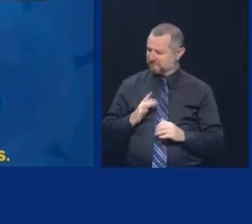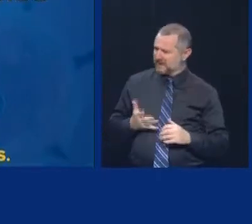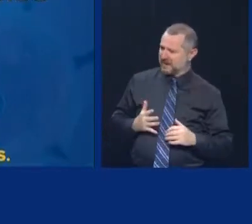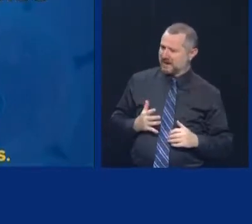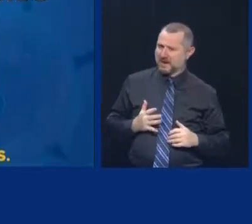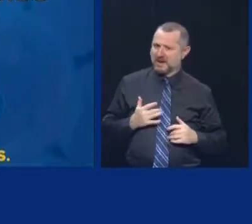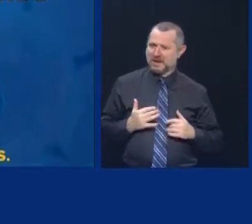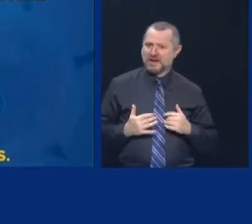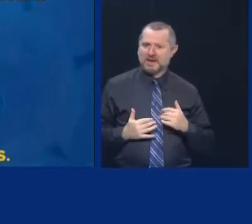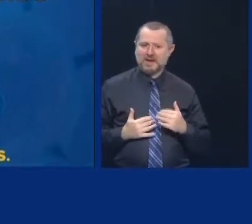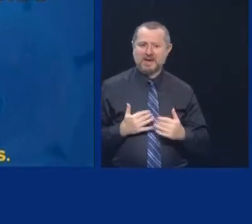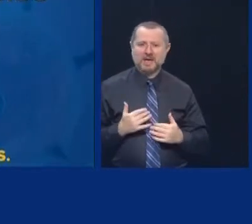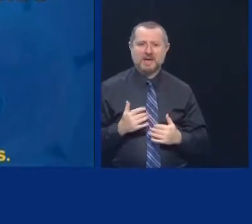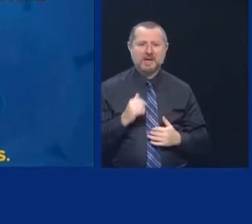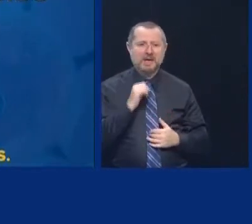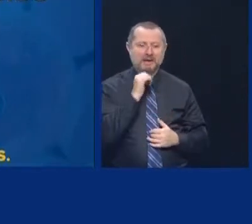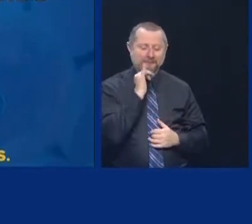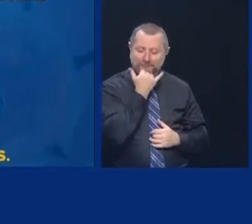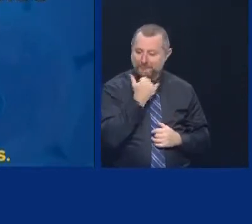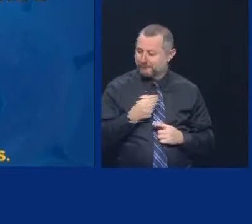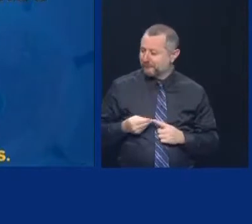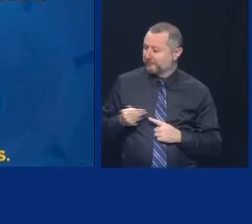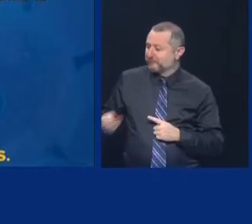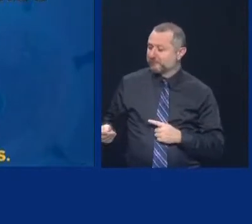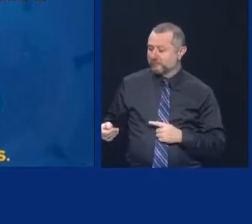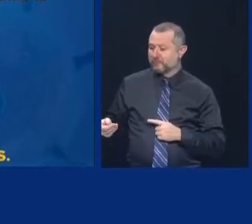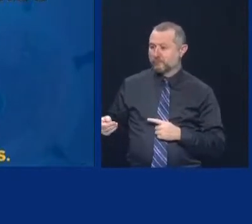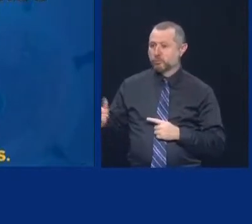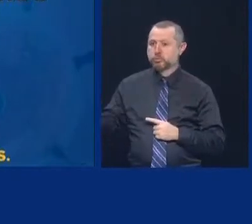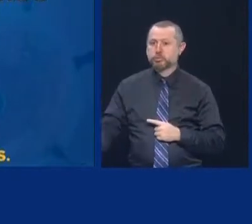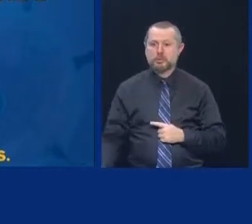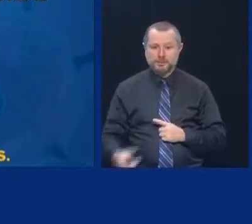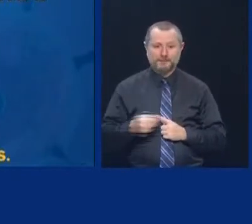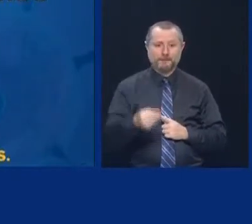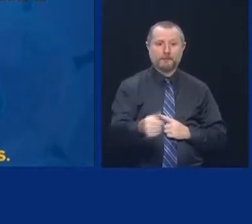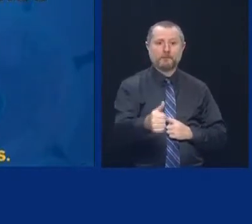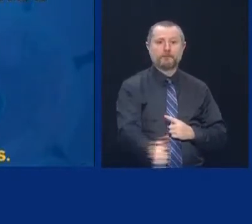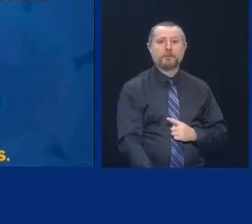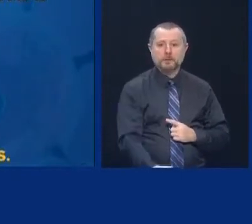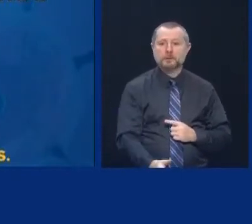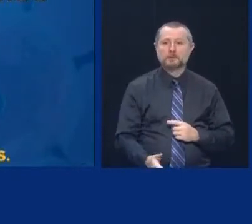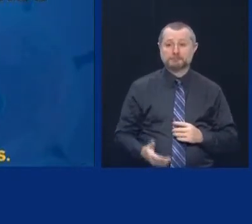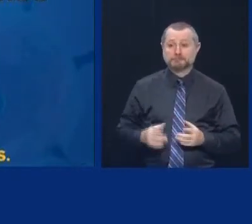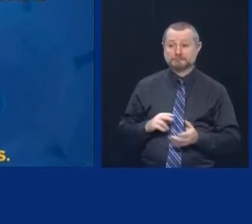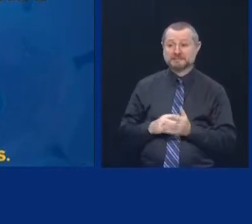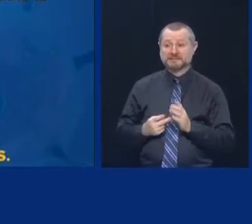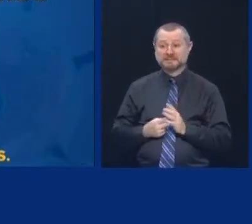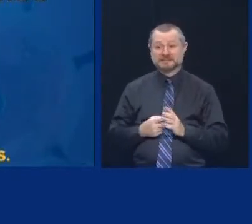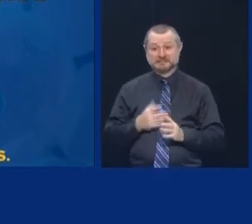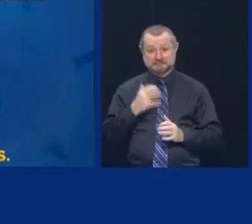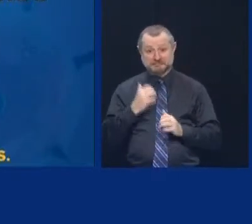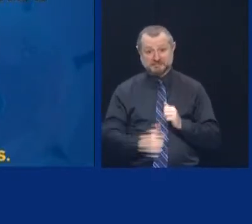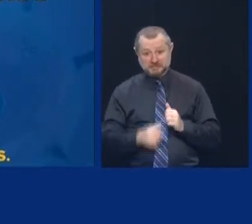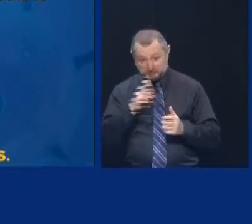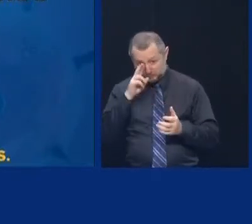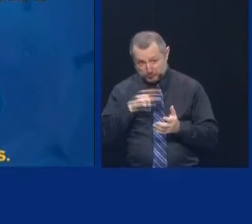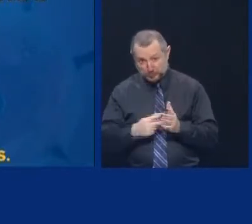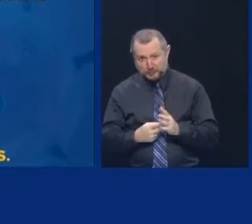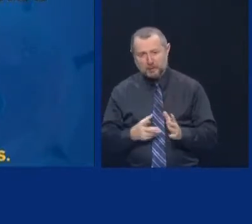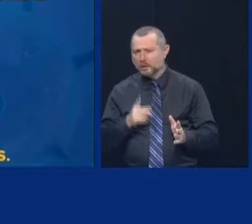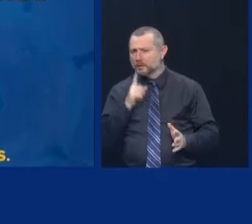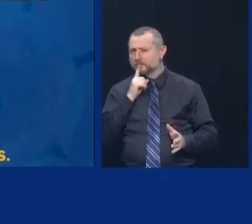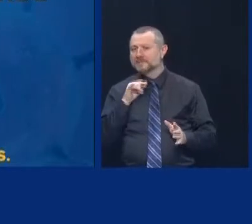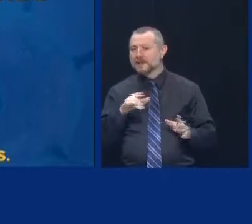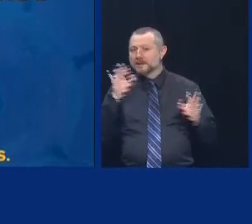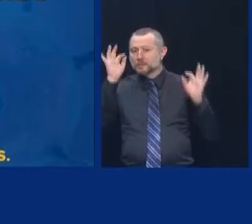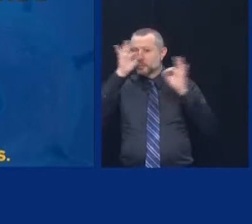infect me. They don't have to know. It's not that they have to be malicious or reckless.